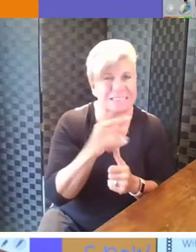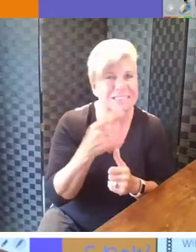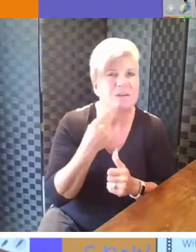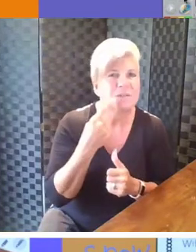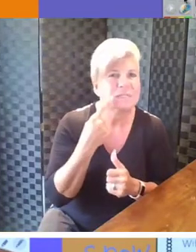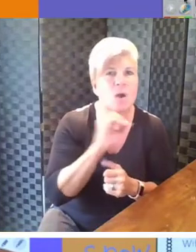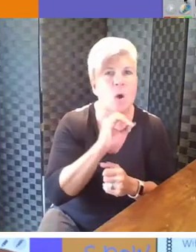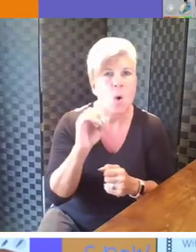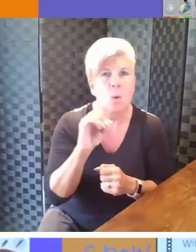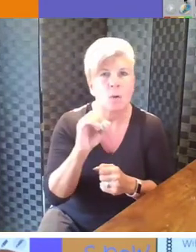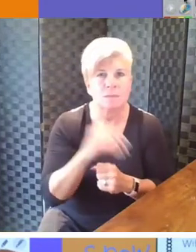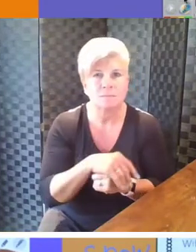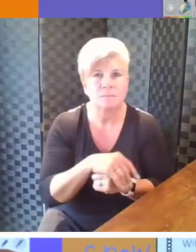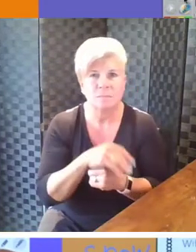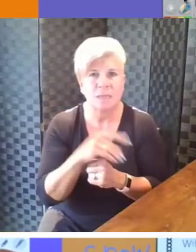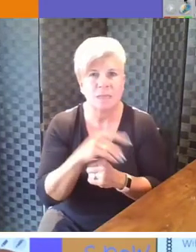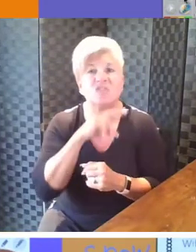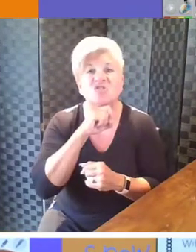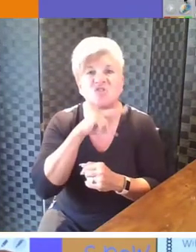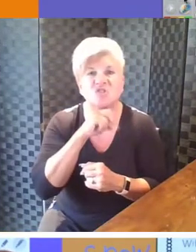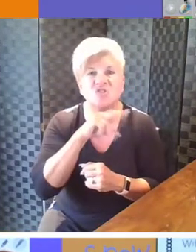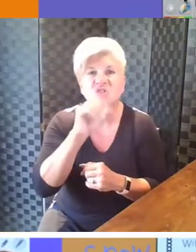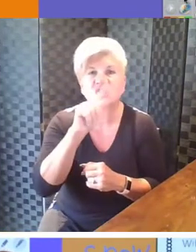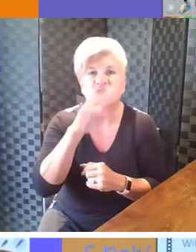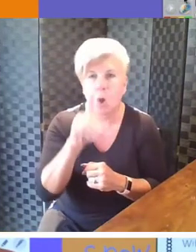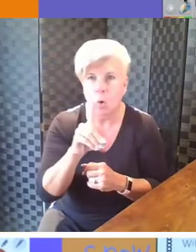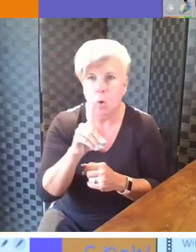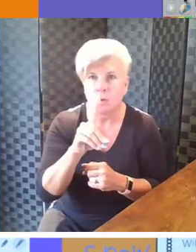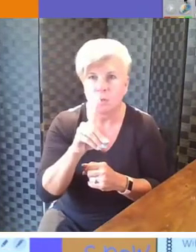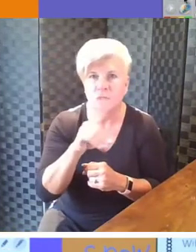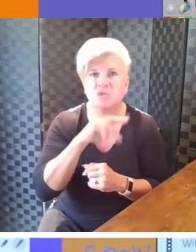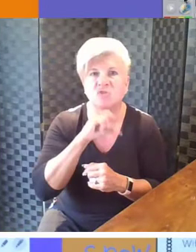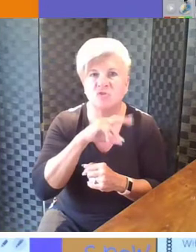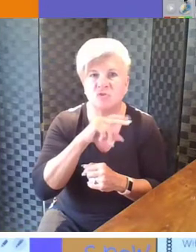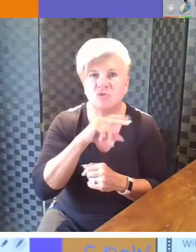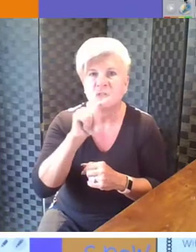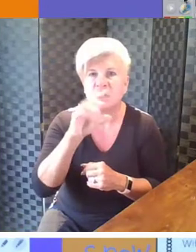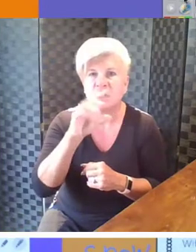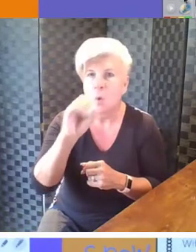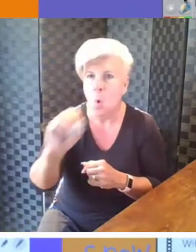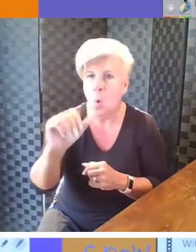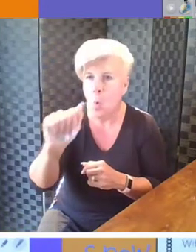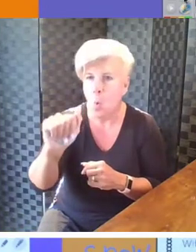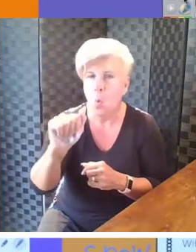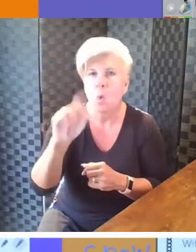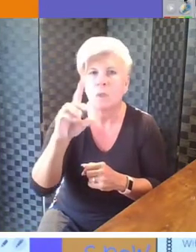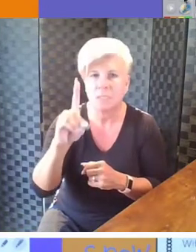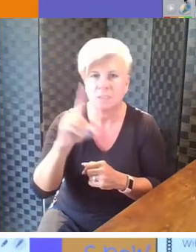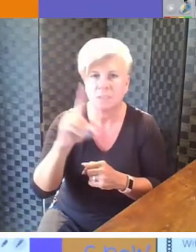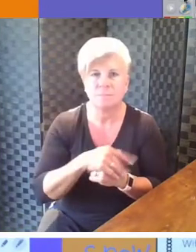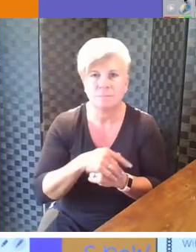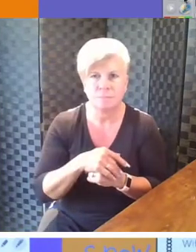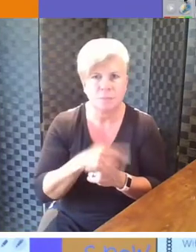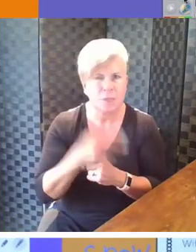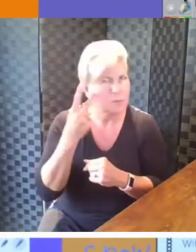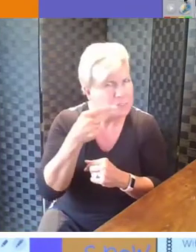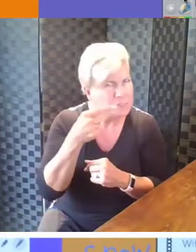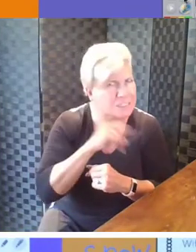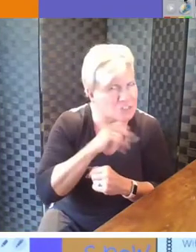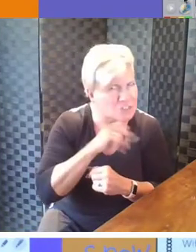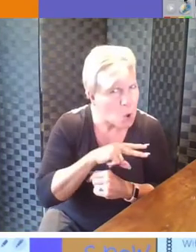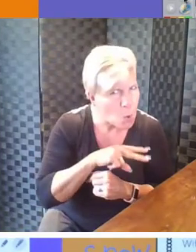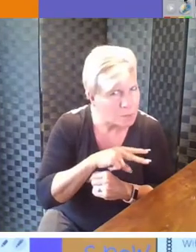word, toad. But it still has O in the middle. Hear it? To-ode. Have you ever seen a